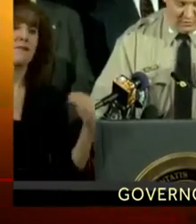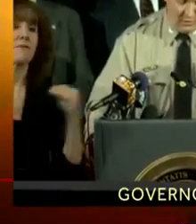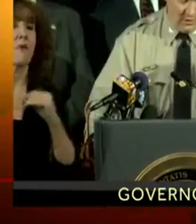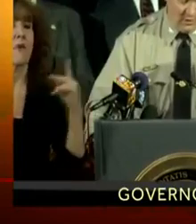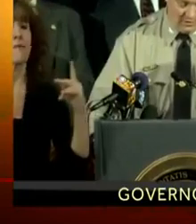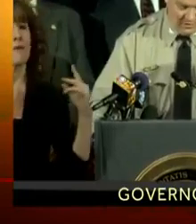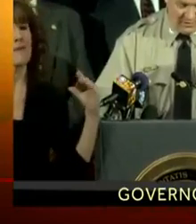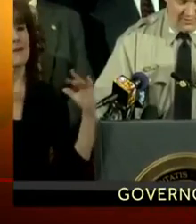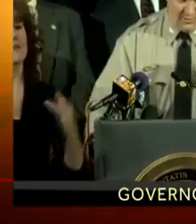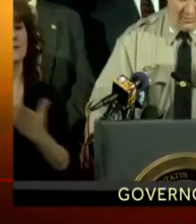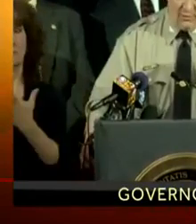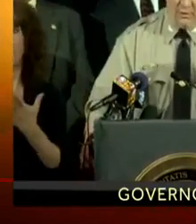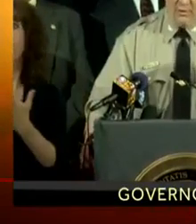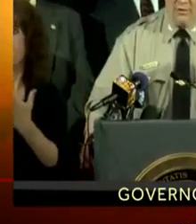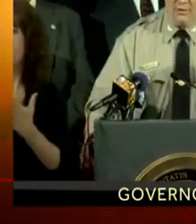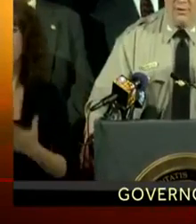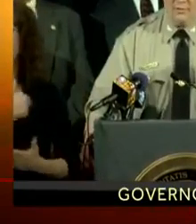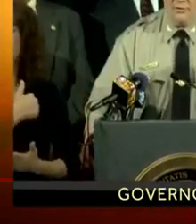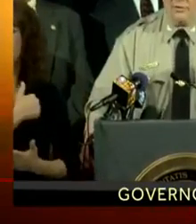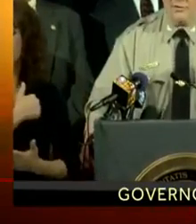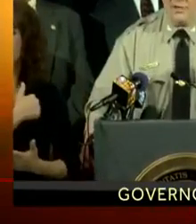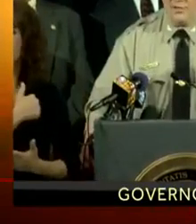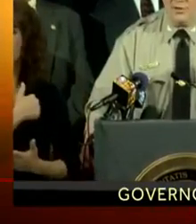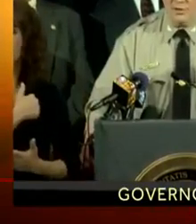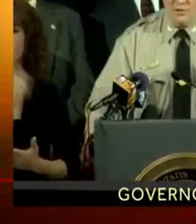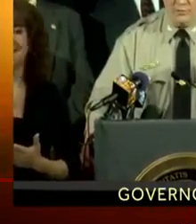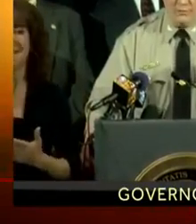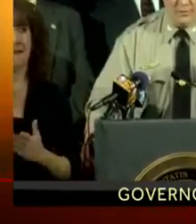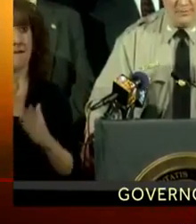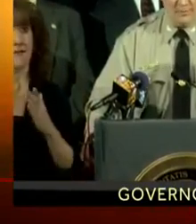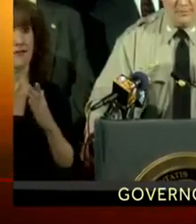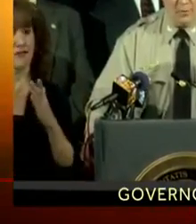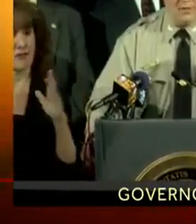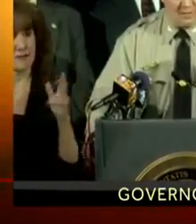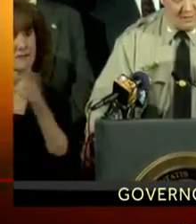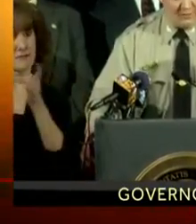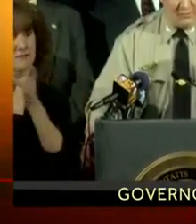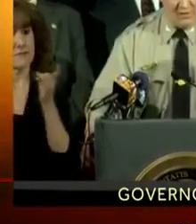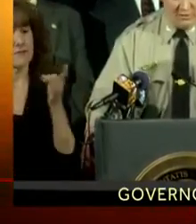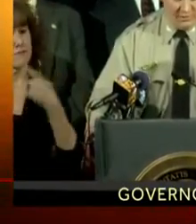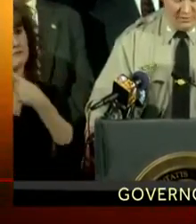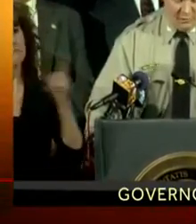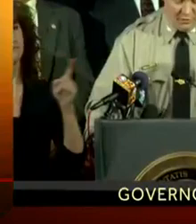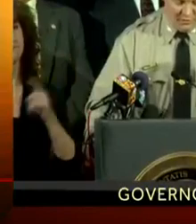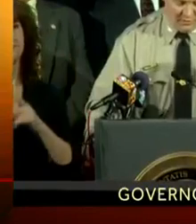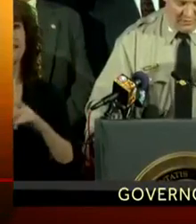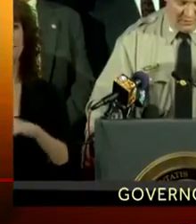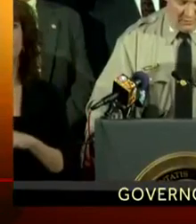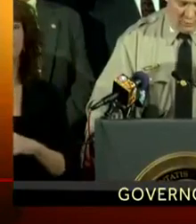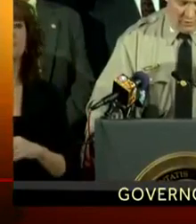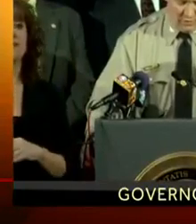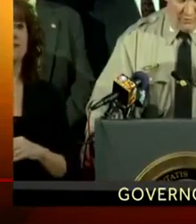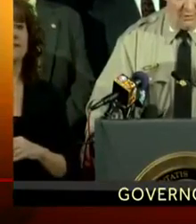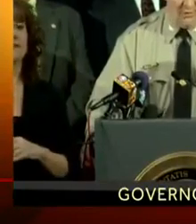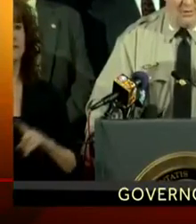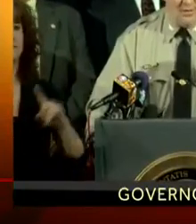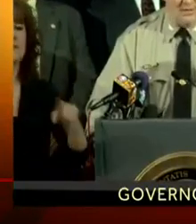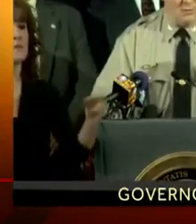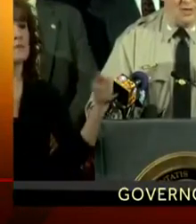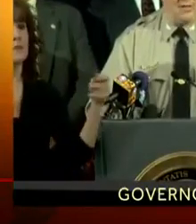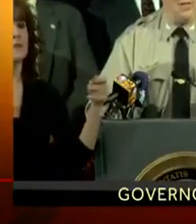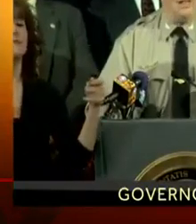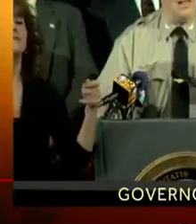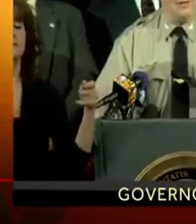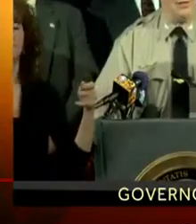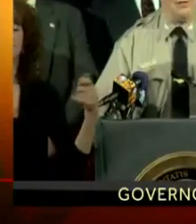to assist. The governor's statement of declaration of the emergency order